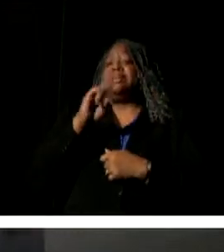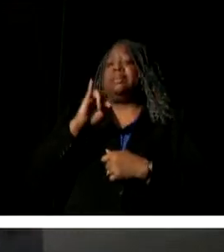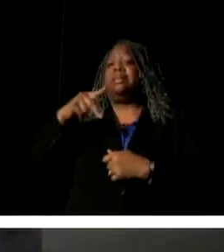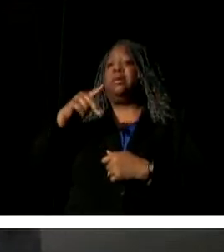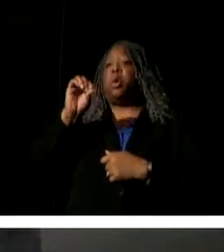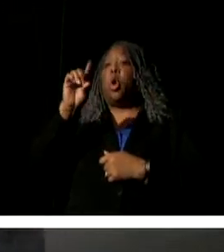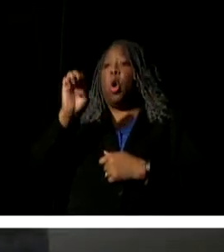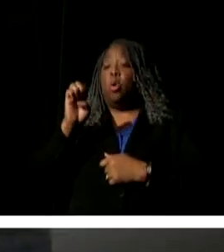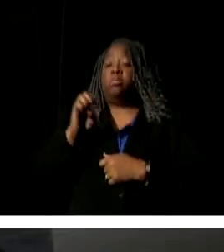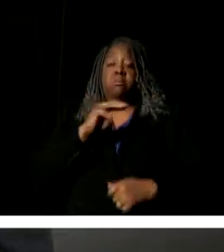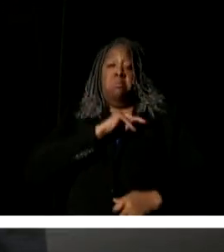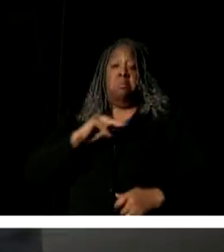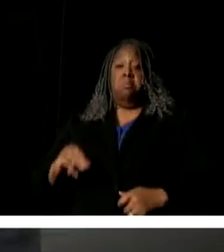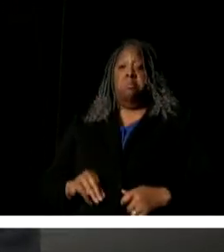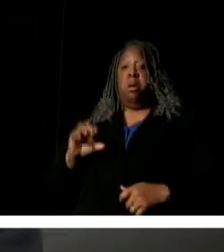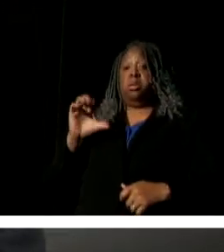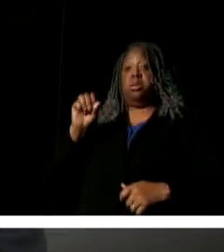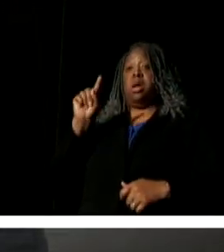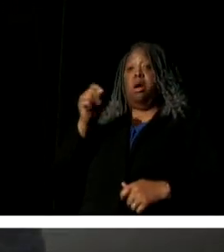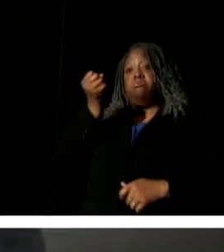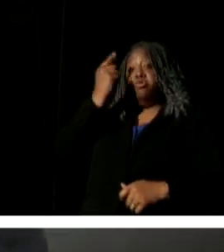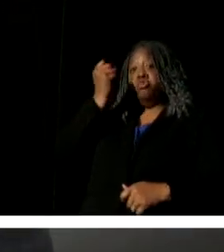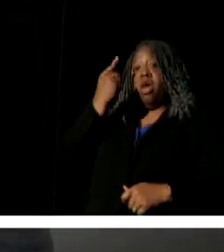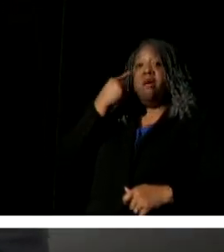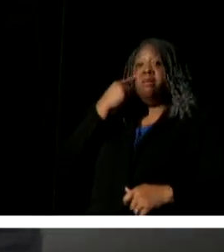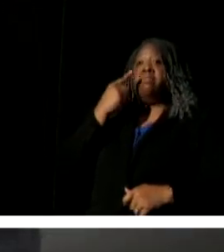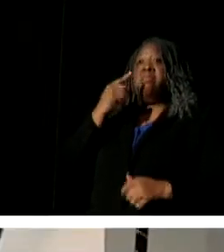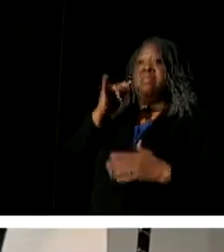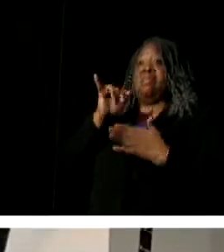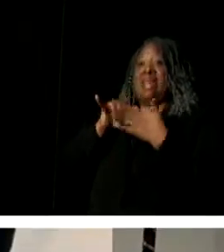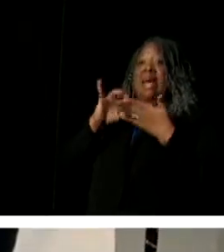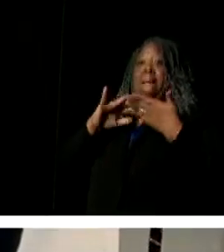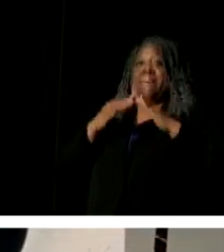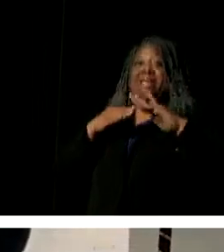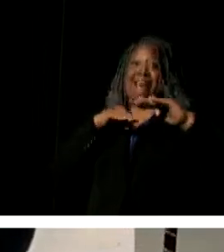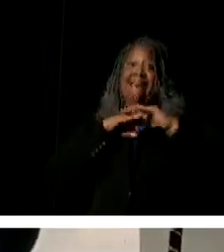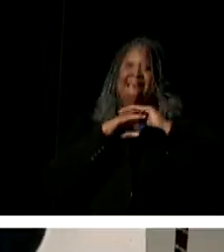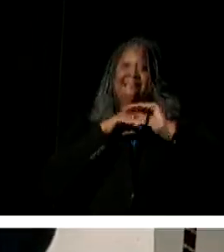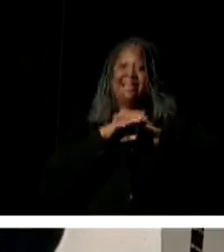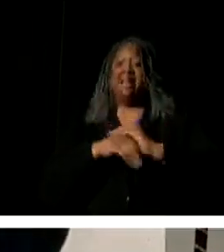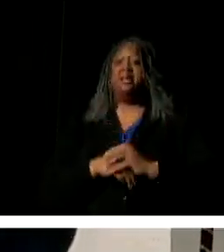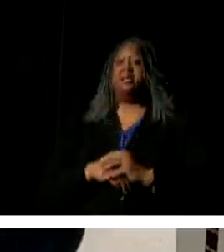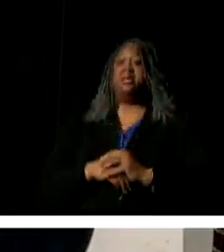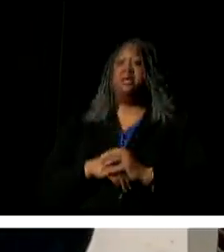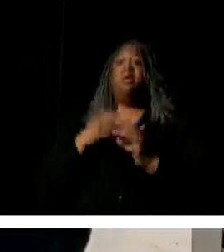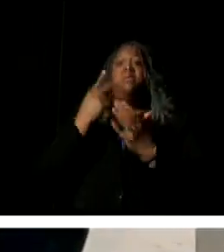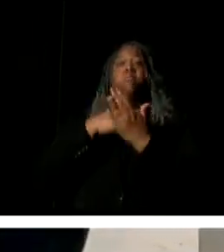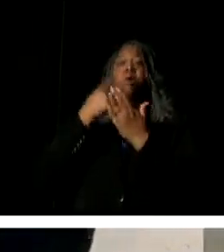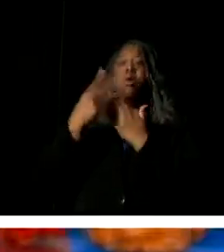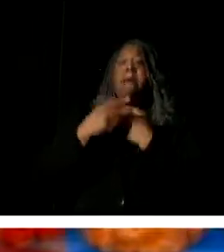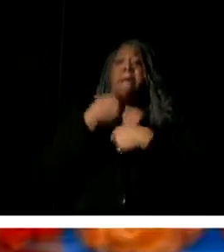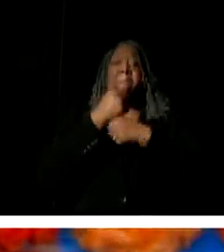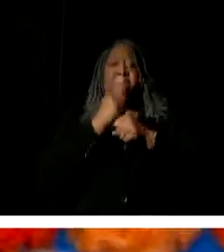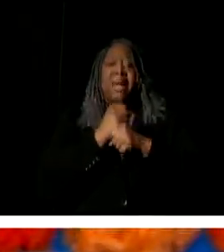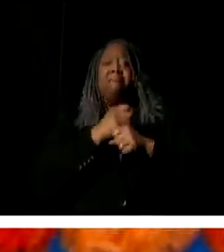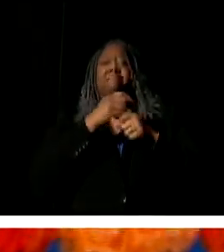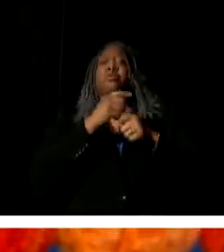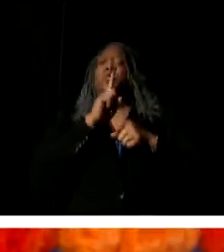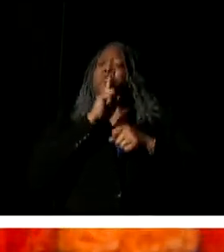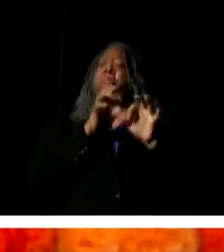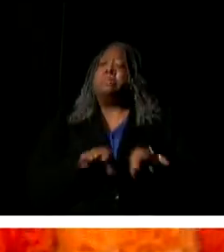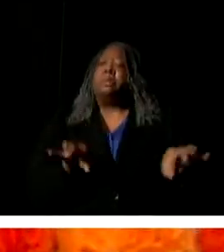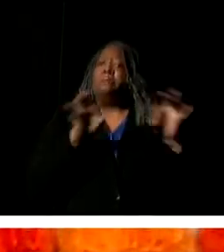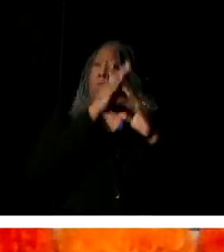Scott understands that opportunity begins with access. Through programs that make critical information